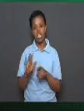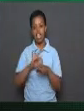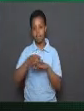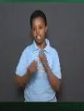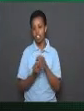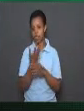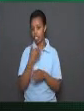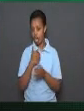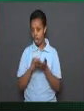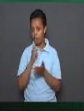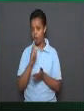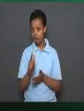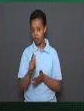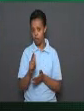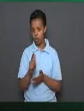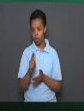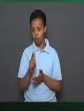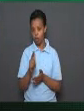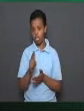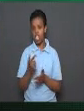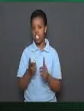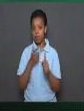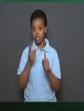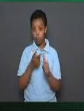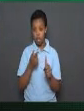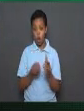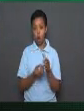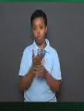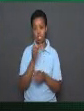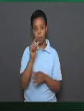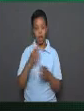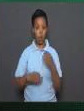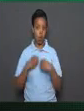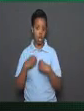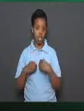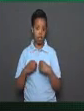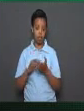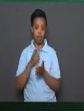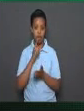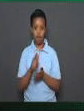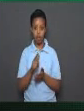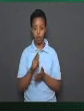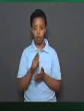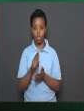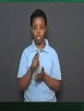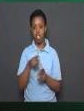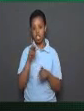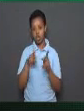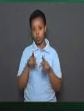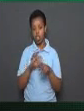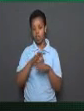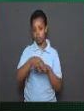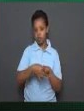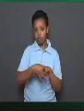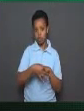infection. The original sources of microorganisms that infect people are